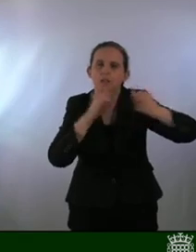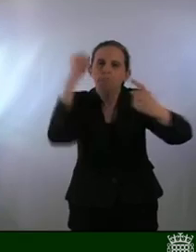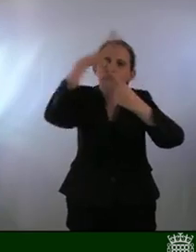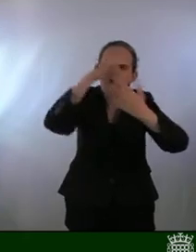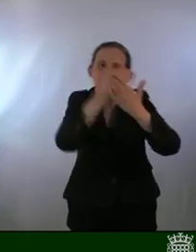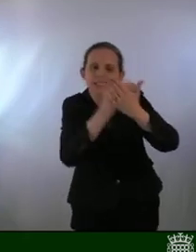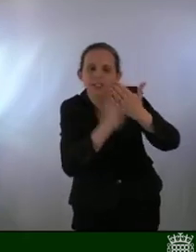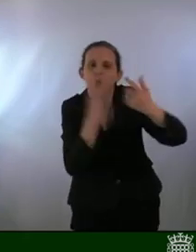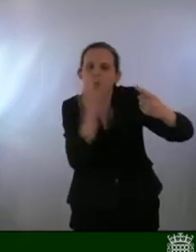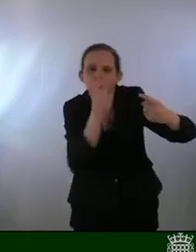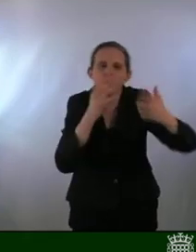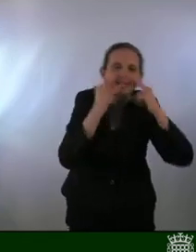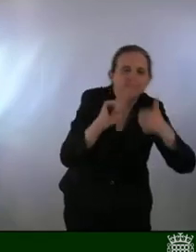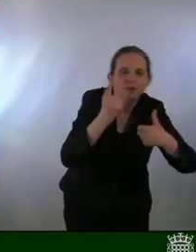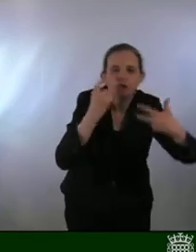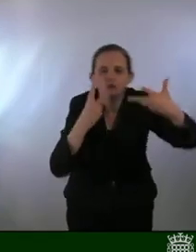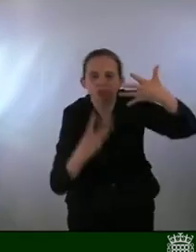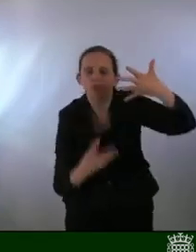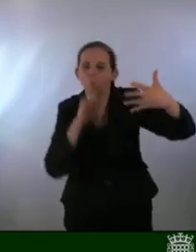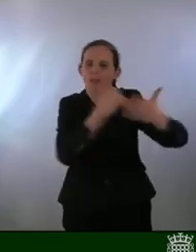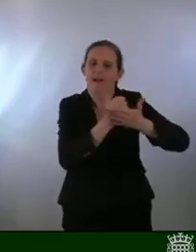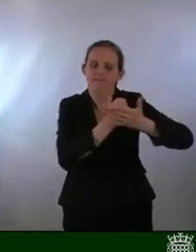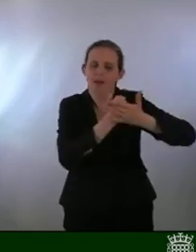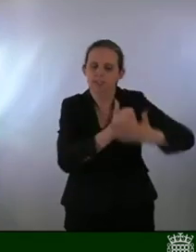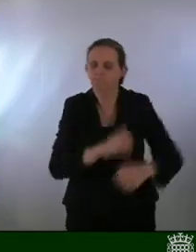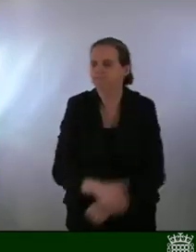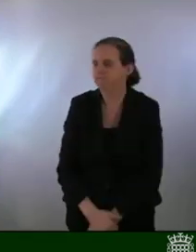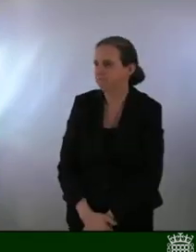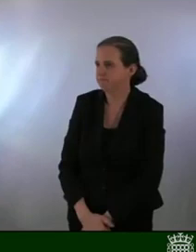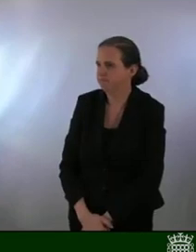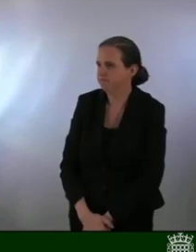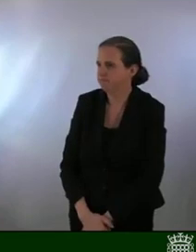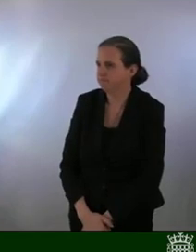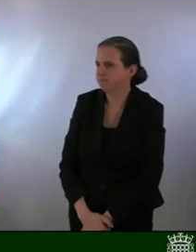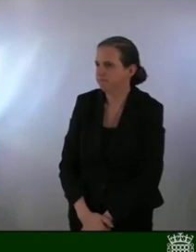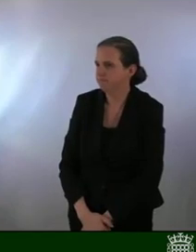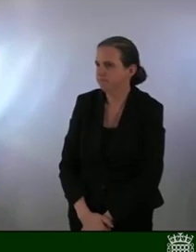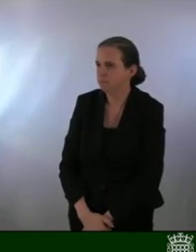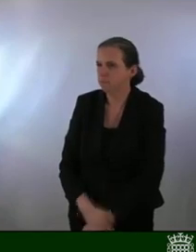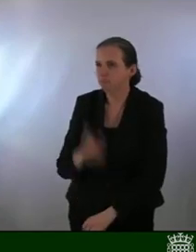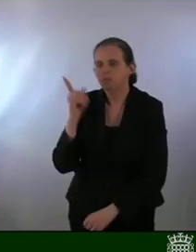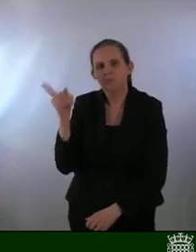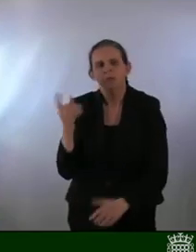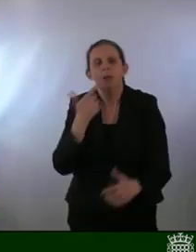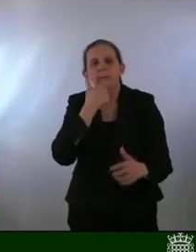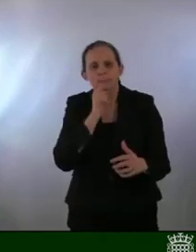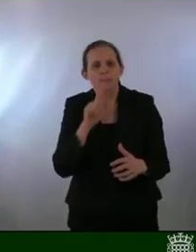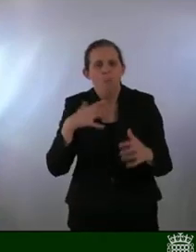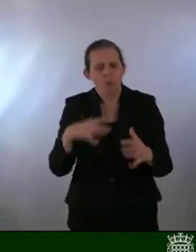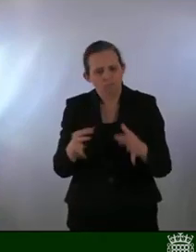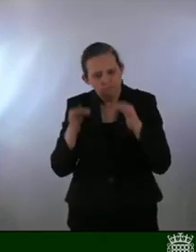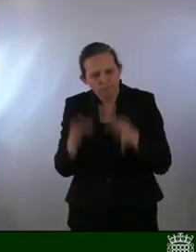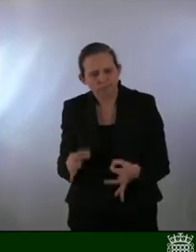Damien Collins. People want accurate information during this crisis. Is the government considering creating an offence for the malicious